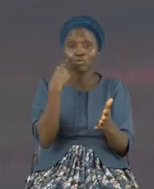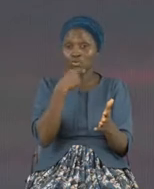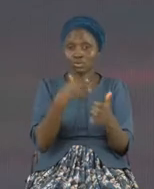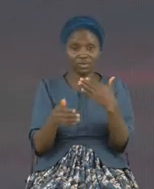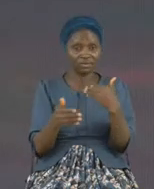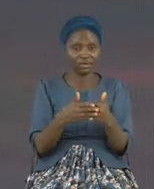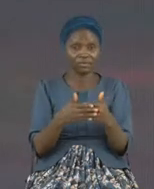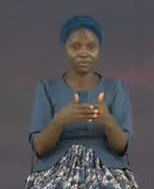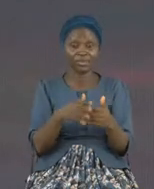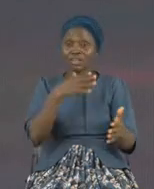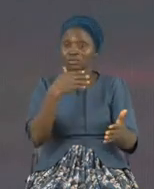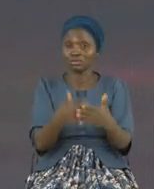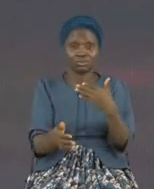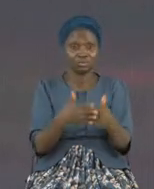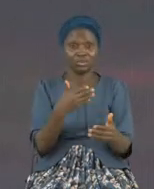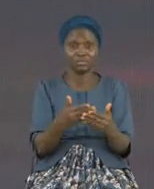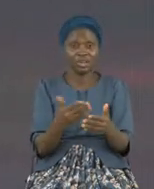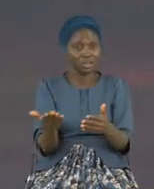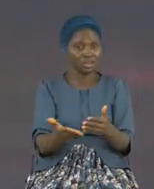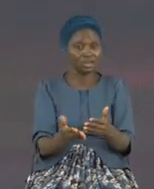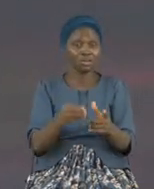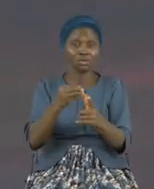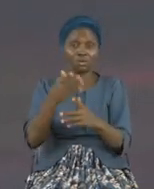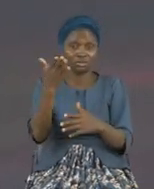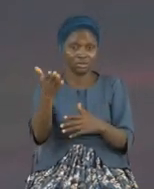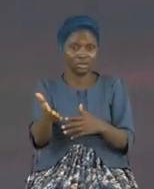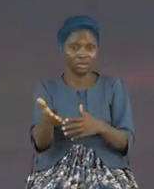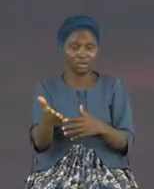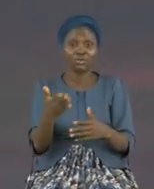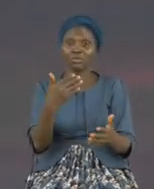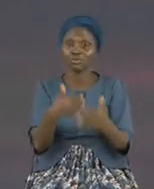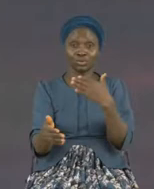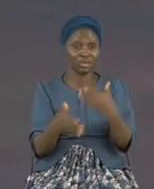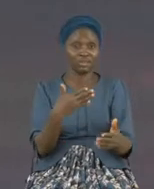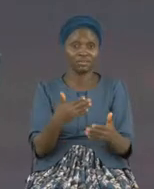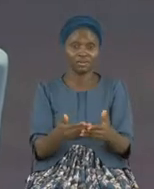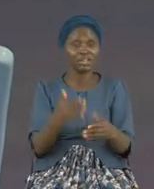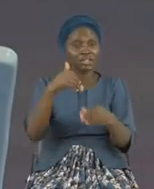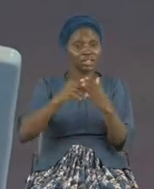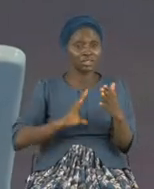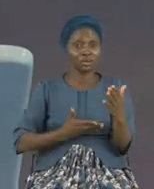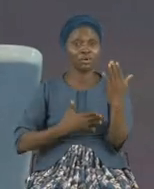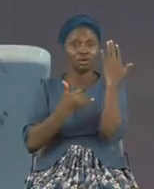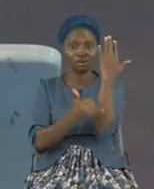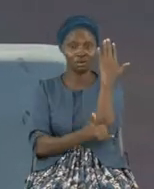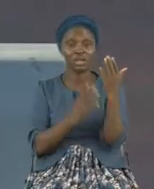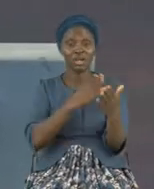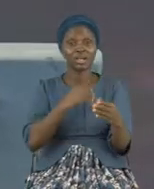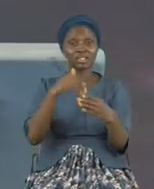whosoever here or there, whosoever in our country and in every other